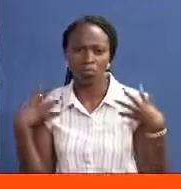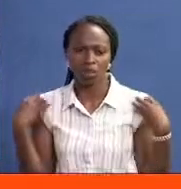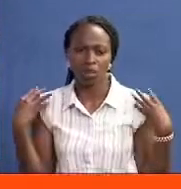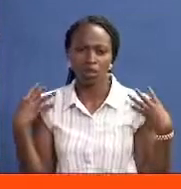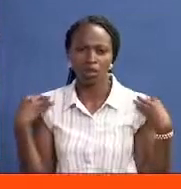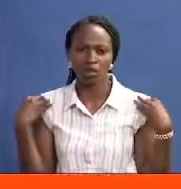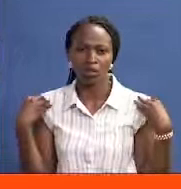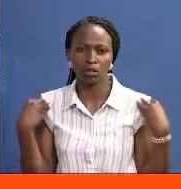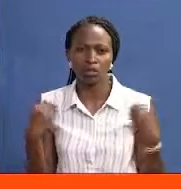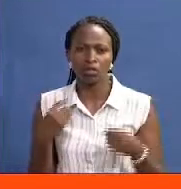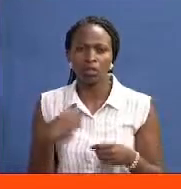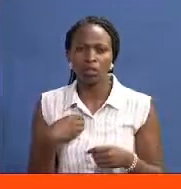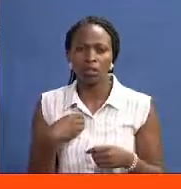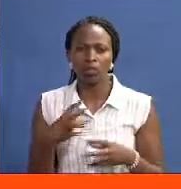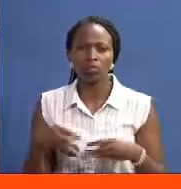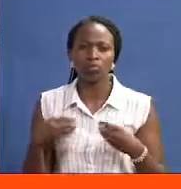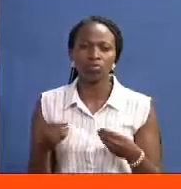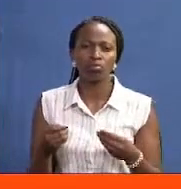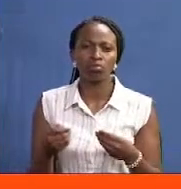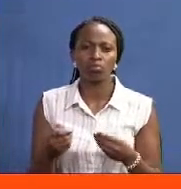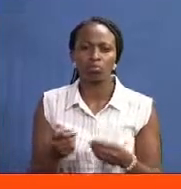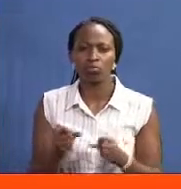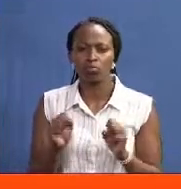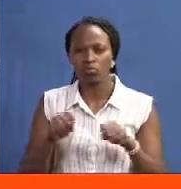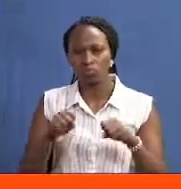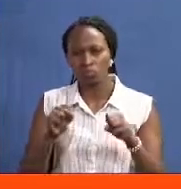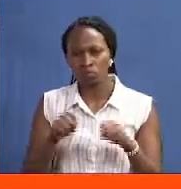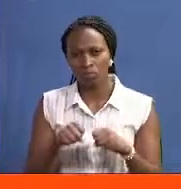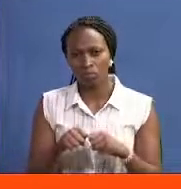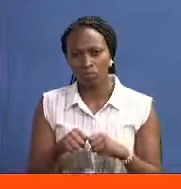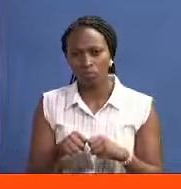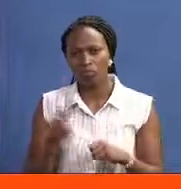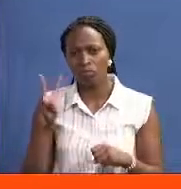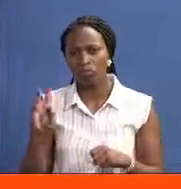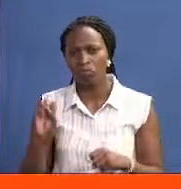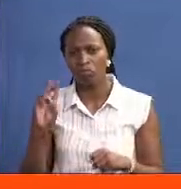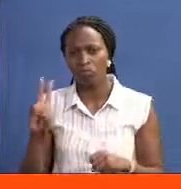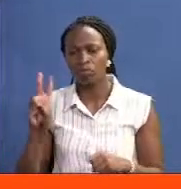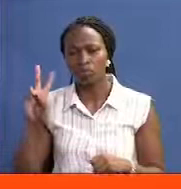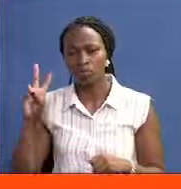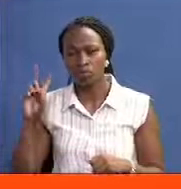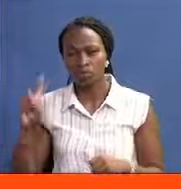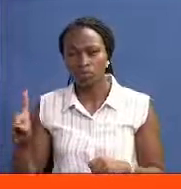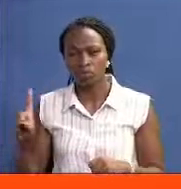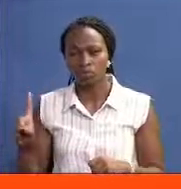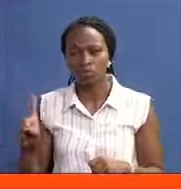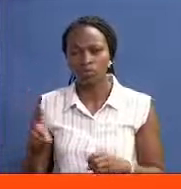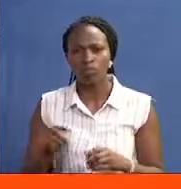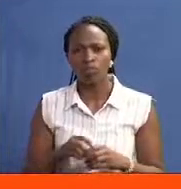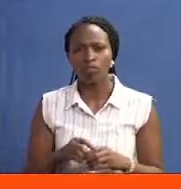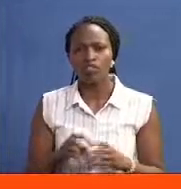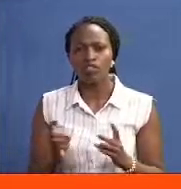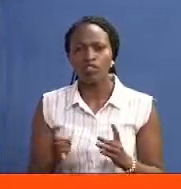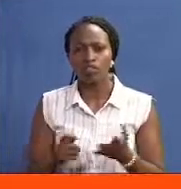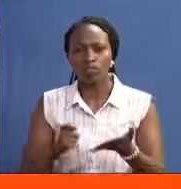offered employment for them. Yes. Now, coming into 2021, there has been talk about digital taxation.